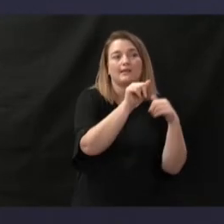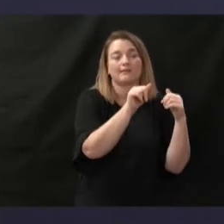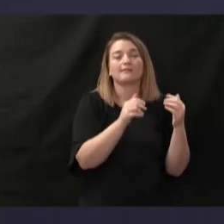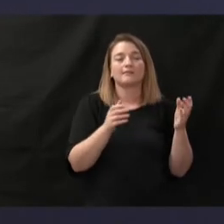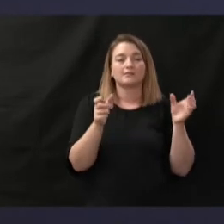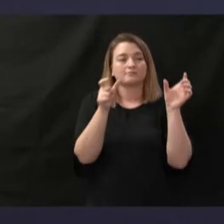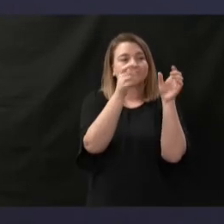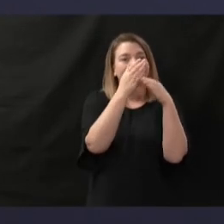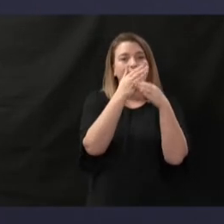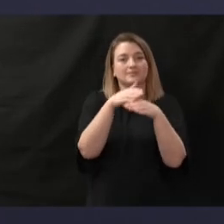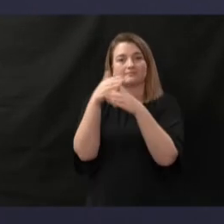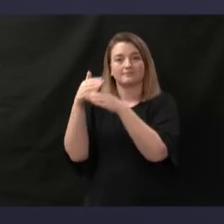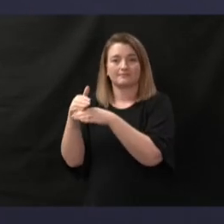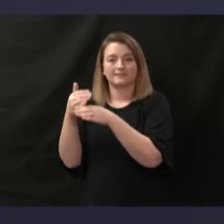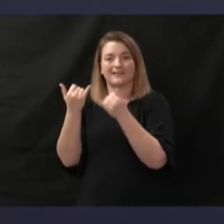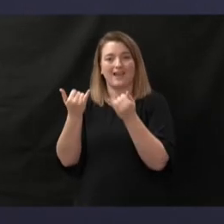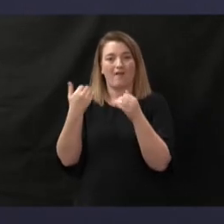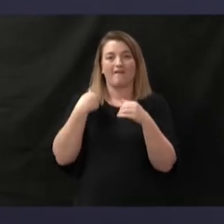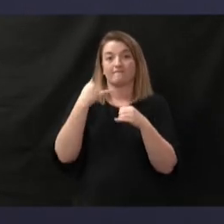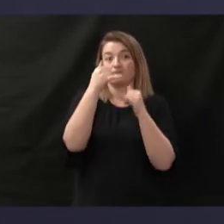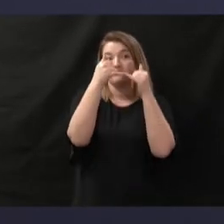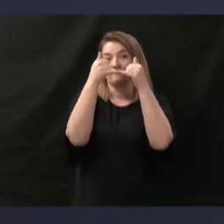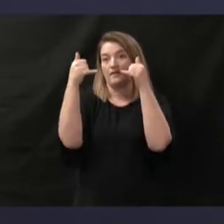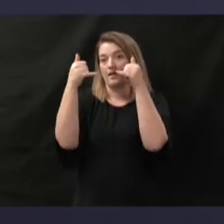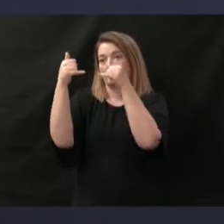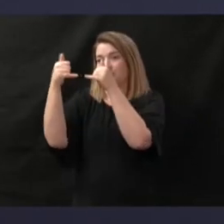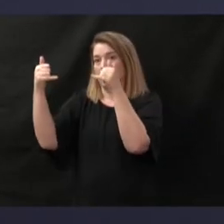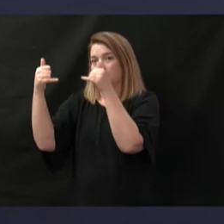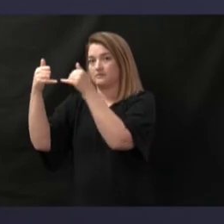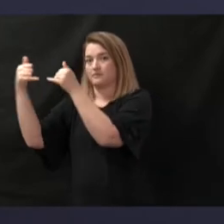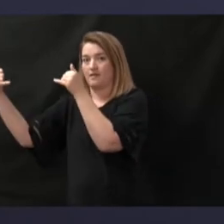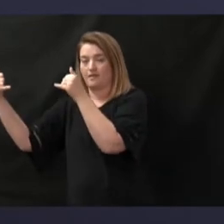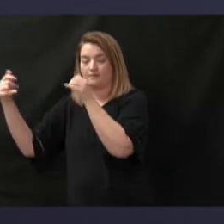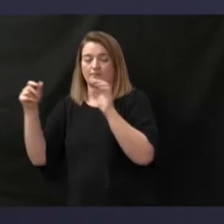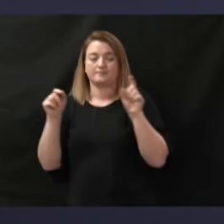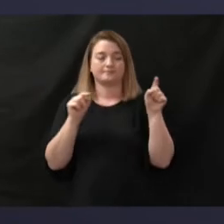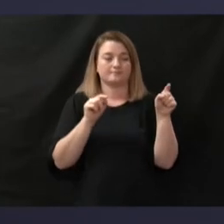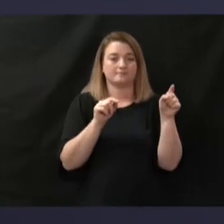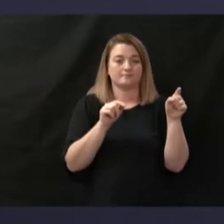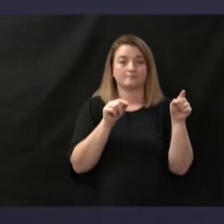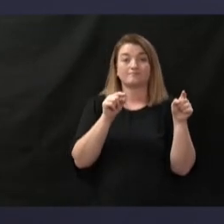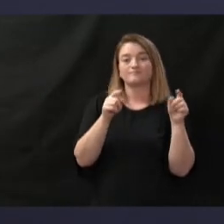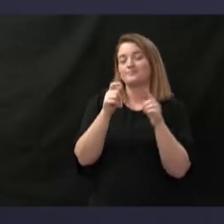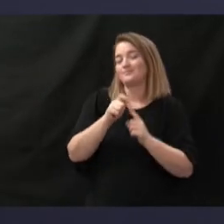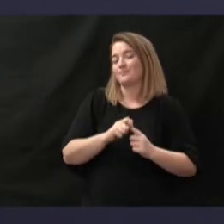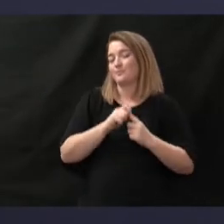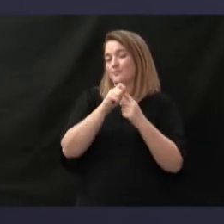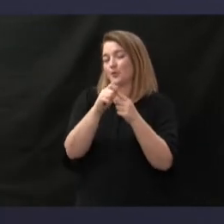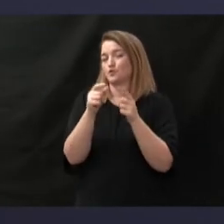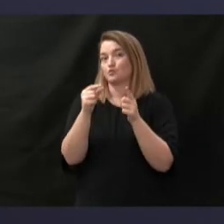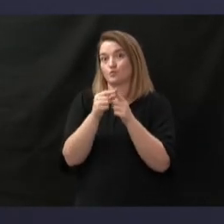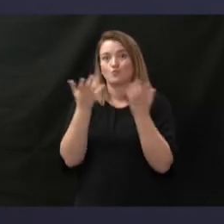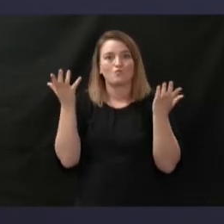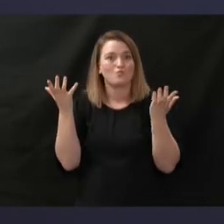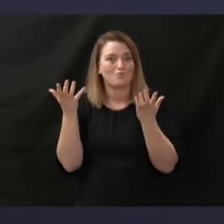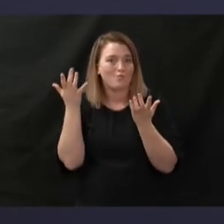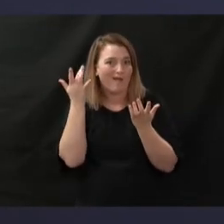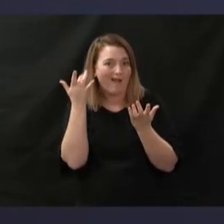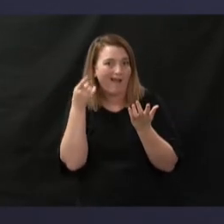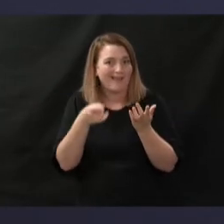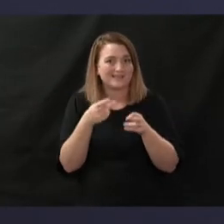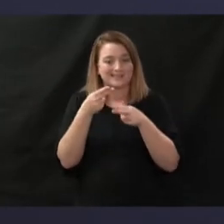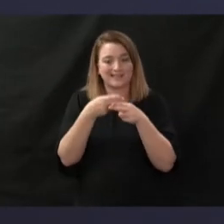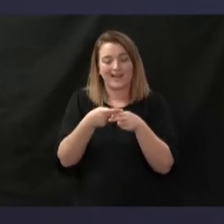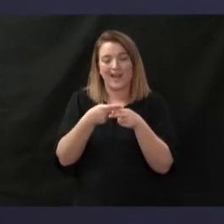we're going to make three lines this time. And this is a special word because it's the name of an